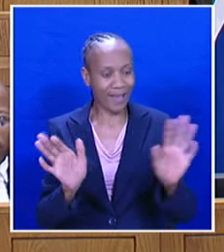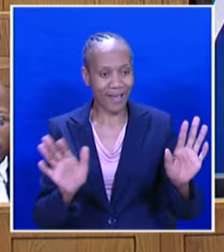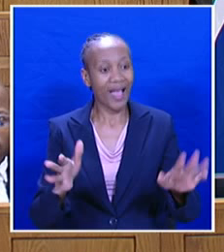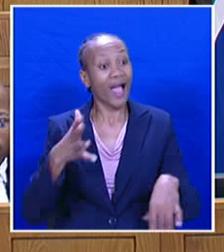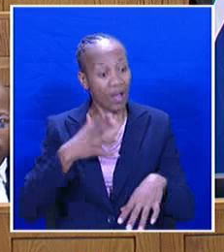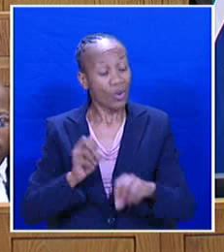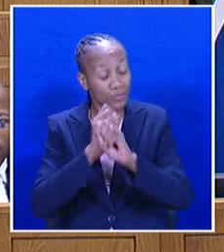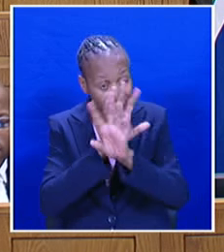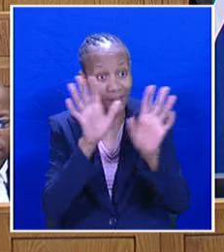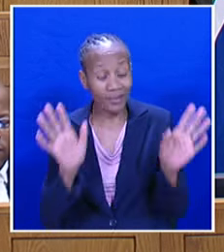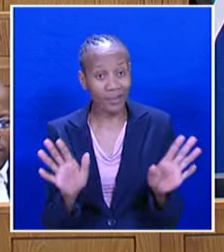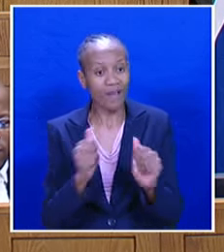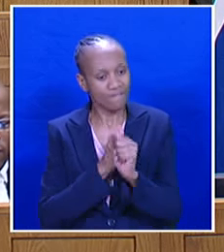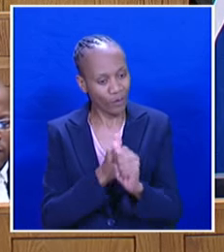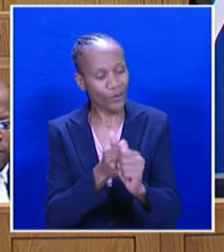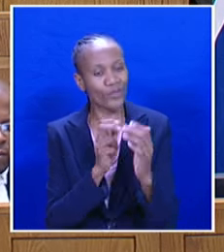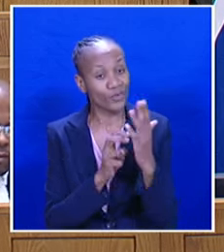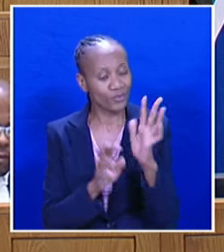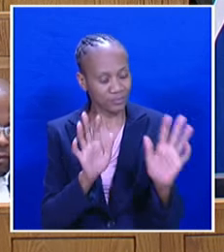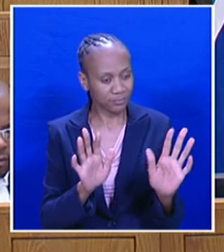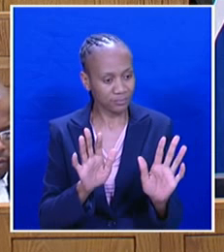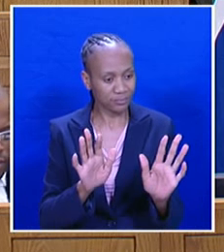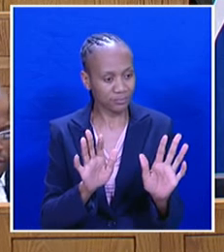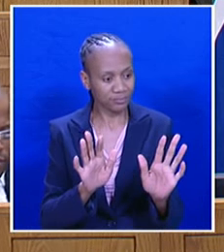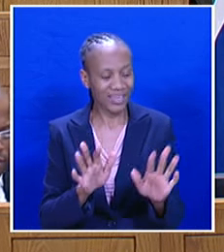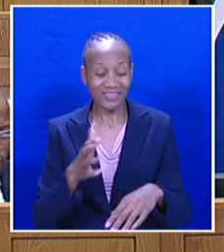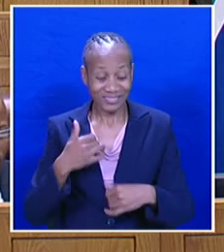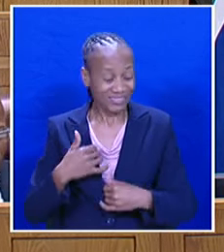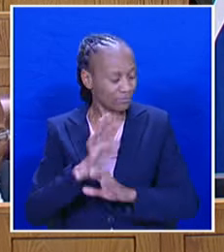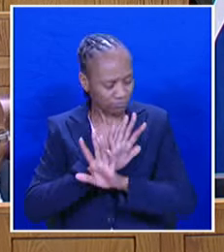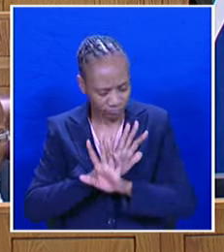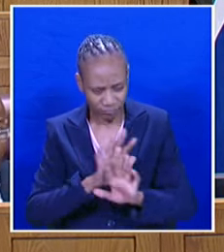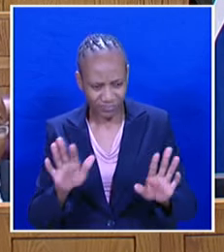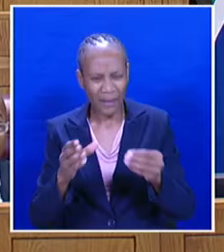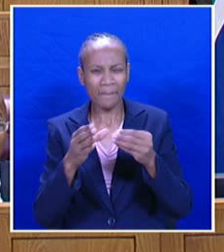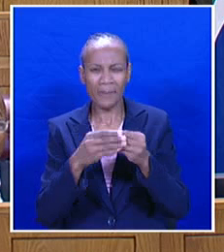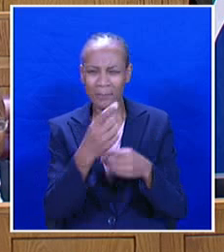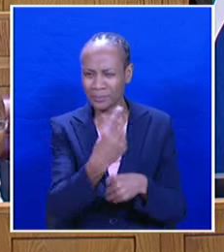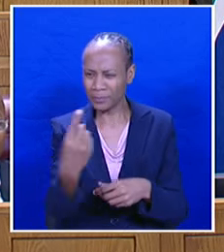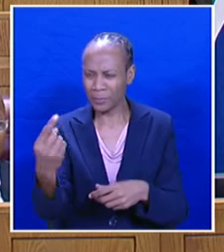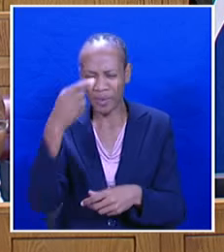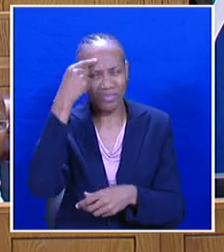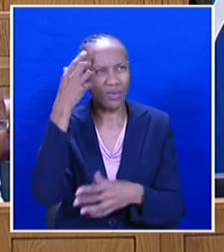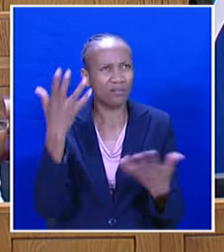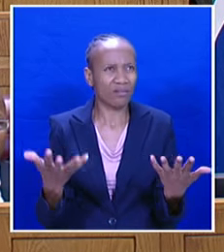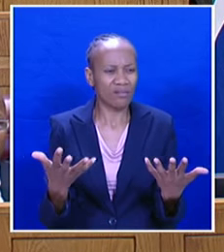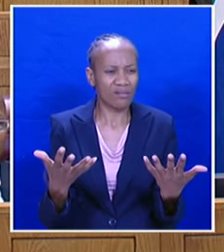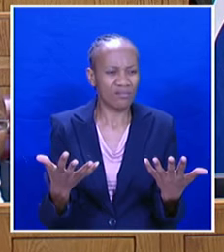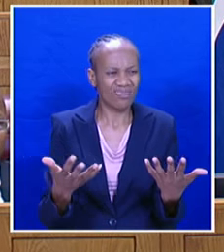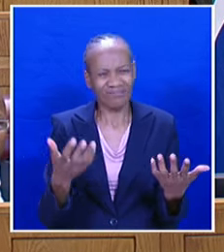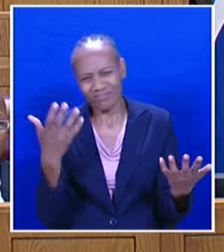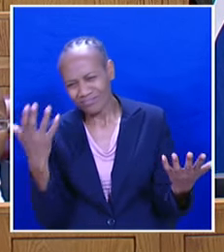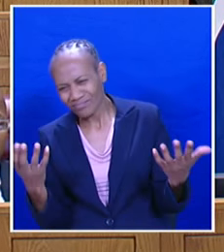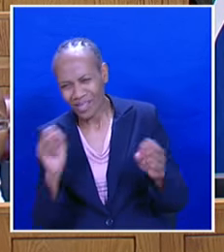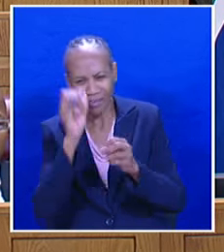the rules. Okay. I do not want members thinking of how it makes sense and how clever it sounds. I